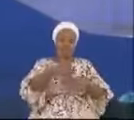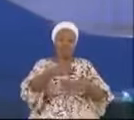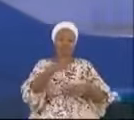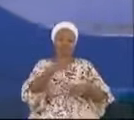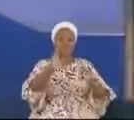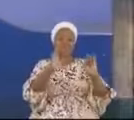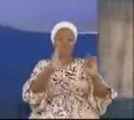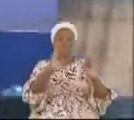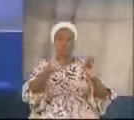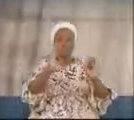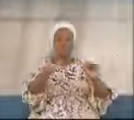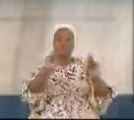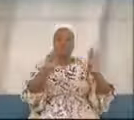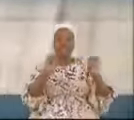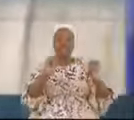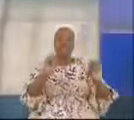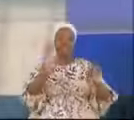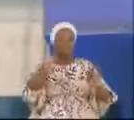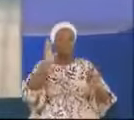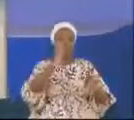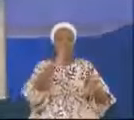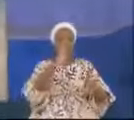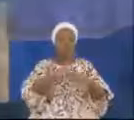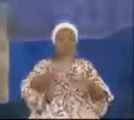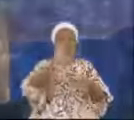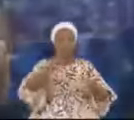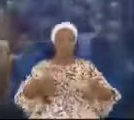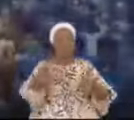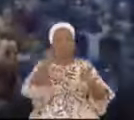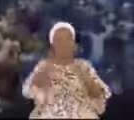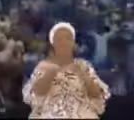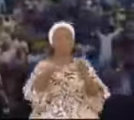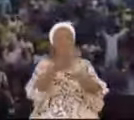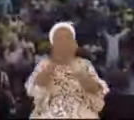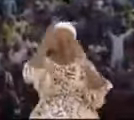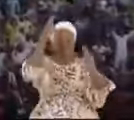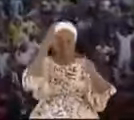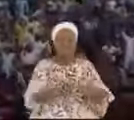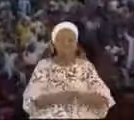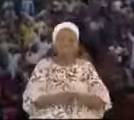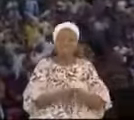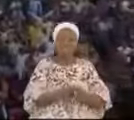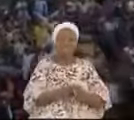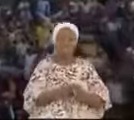follow you home in Jesus' name.